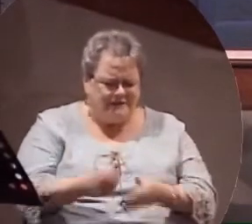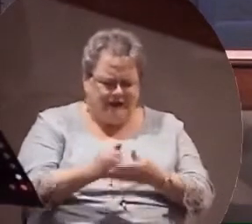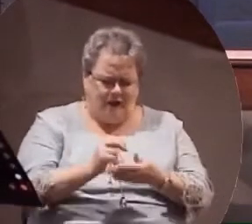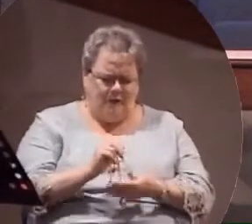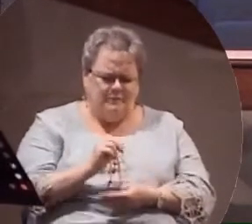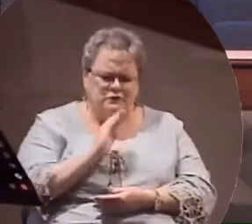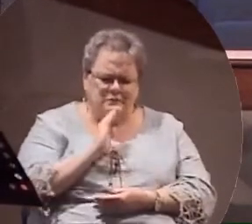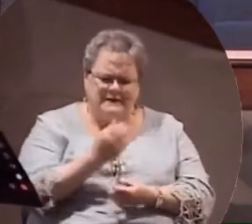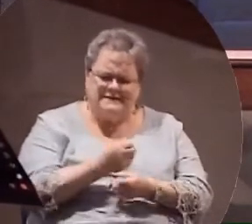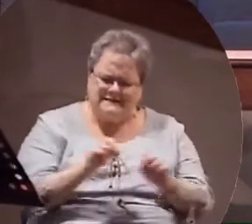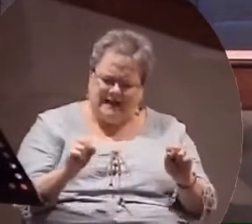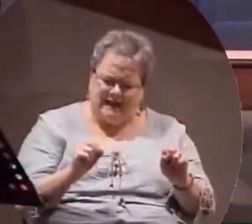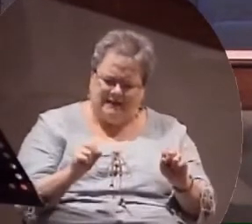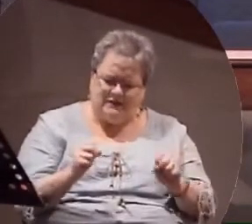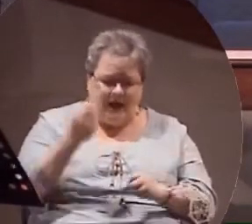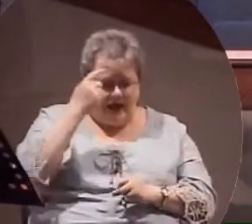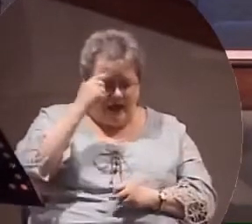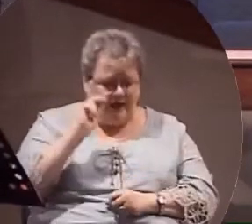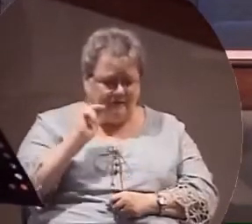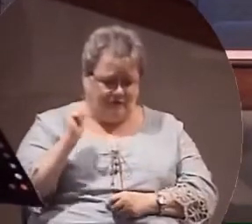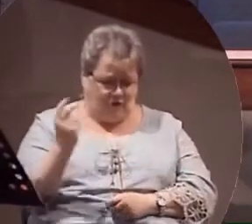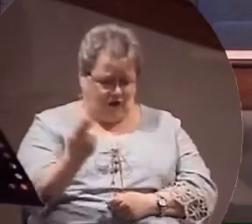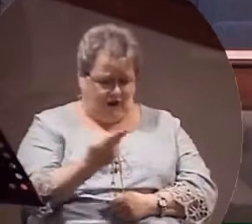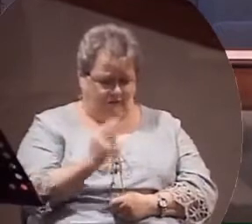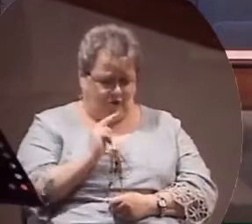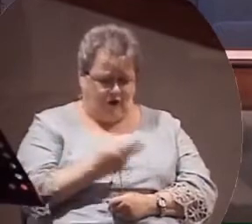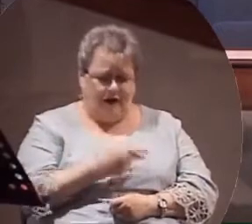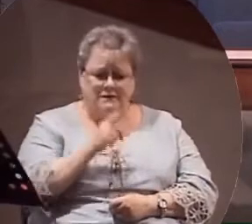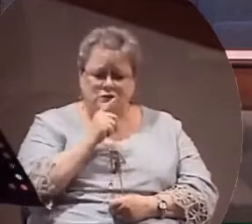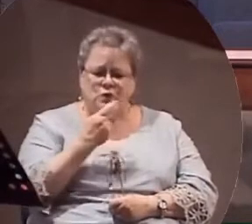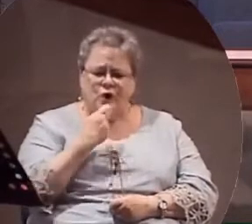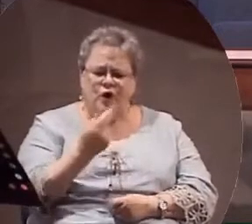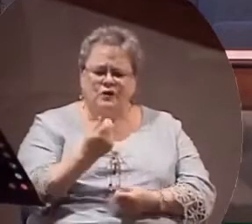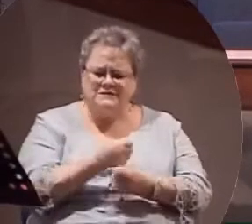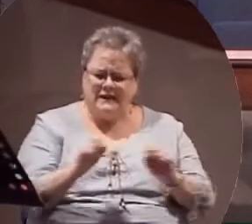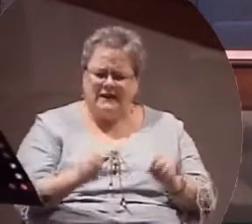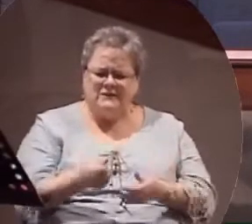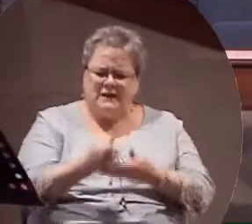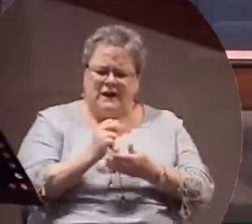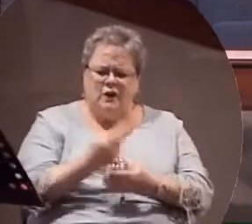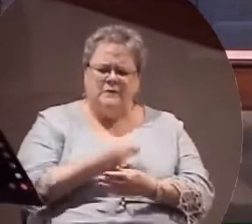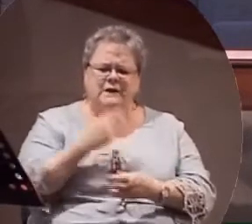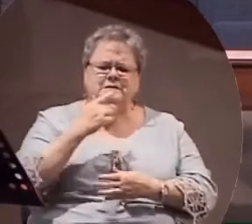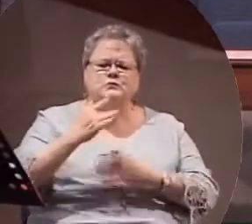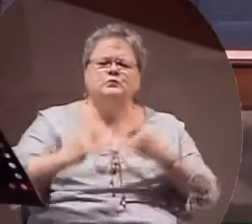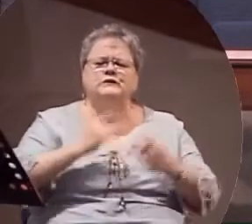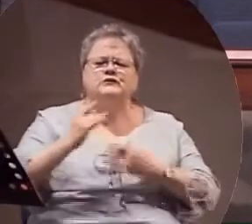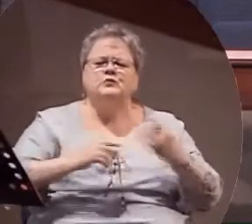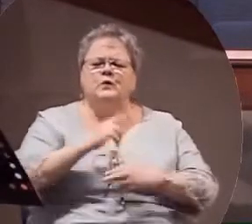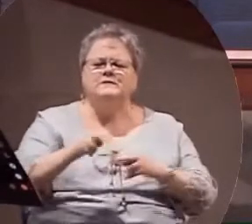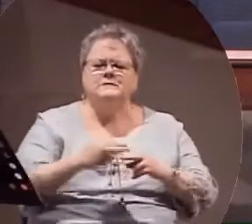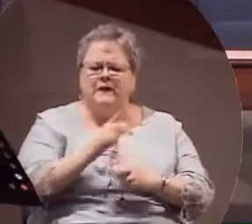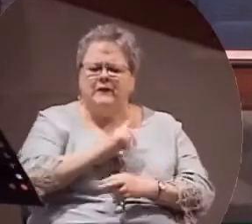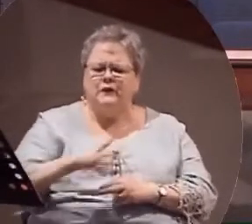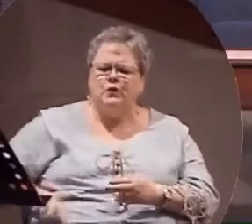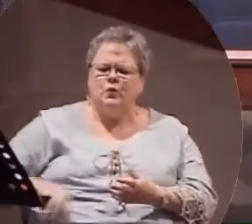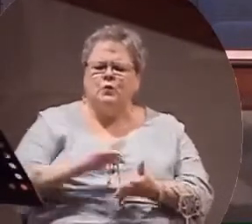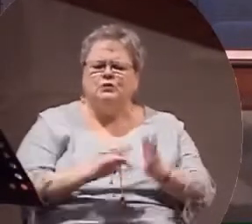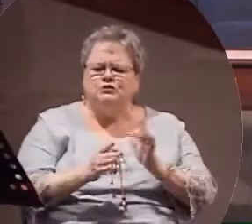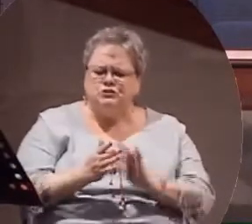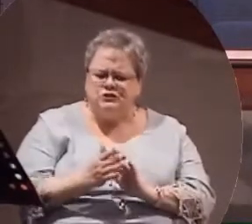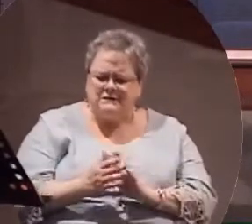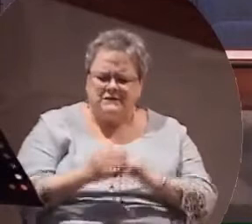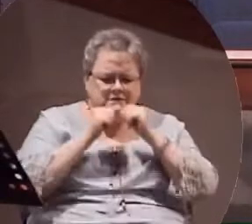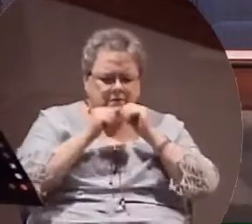rejoice over the great salvation that we have in the person of the Lord Jesus. So bless now tonight the study of God's